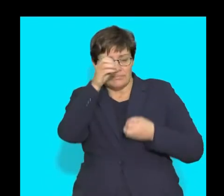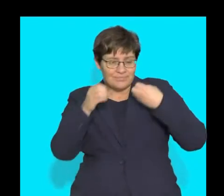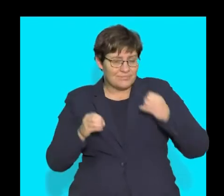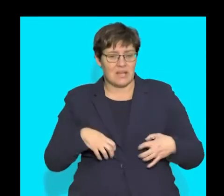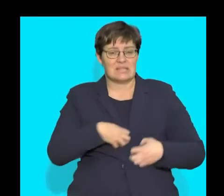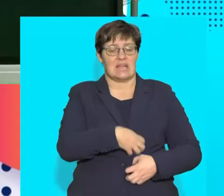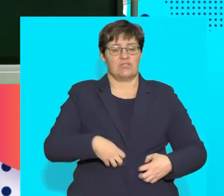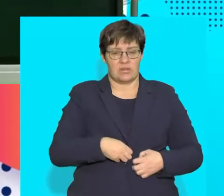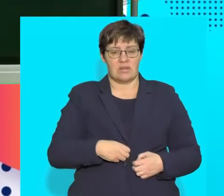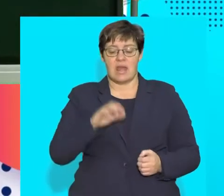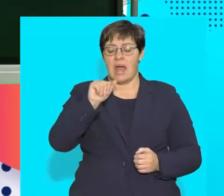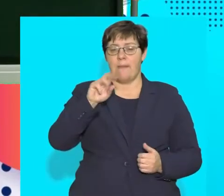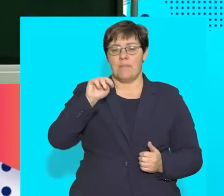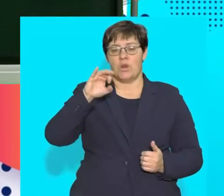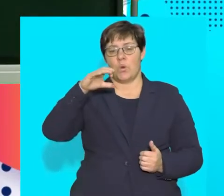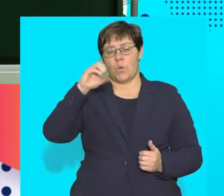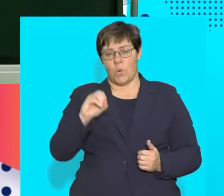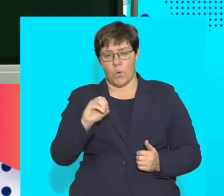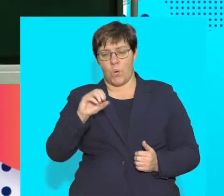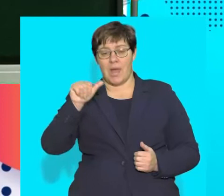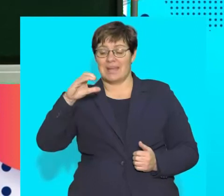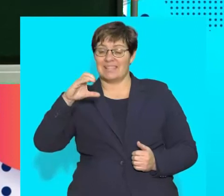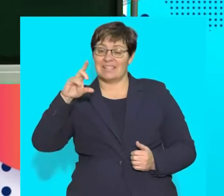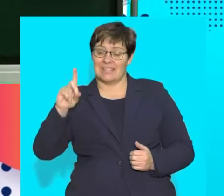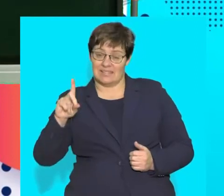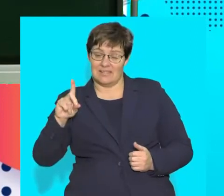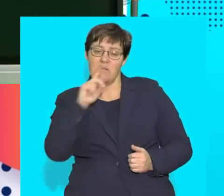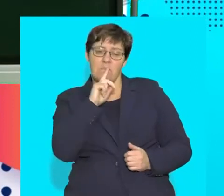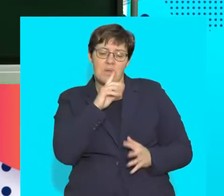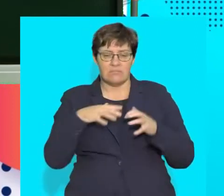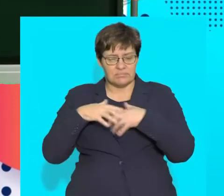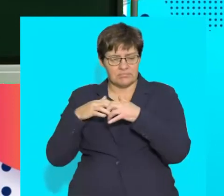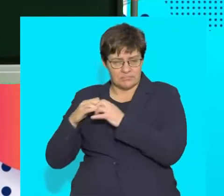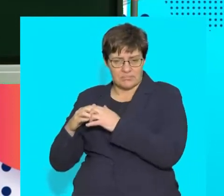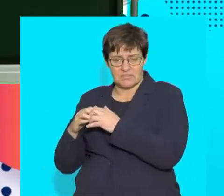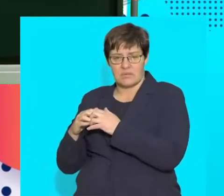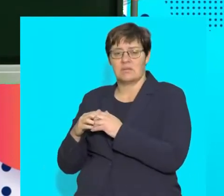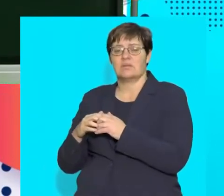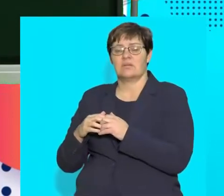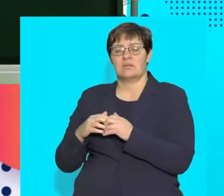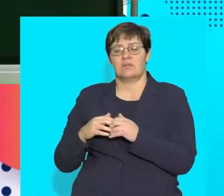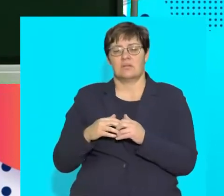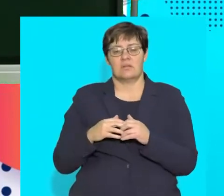during digestion into amino acids. Those amino acids are then taken and put together to form